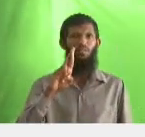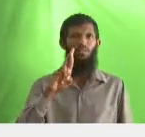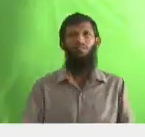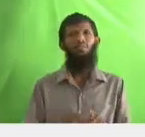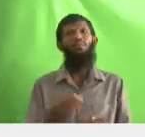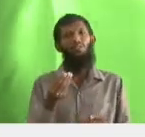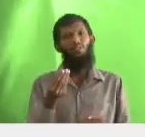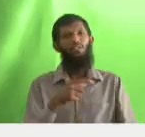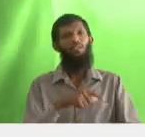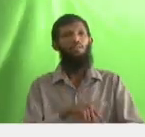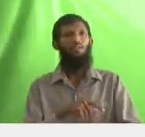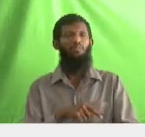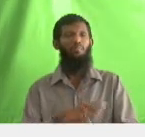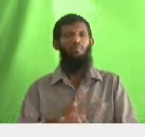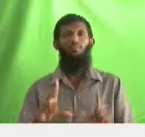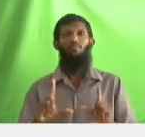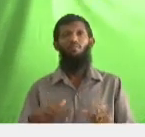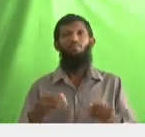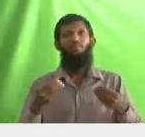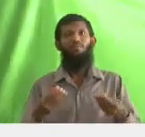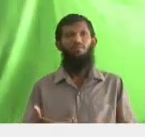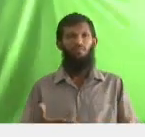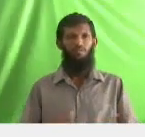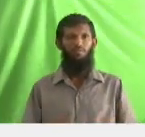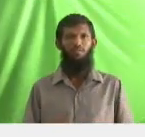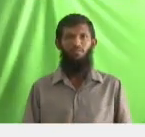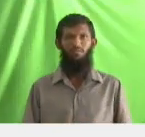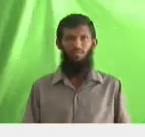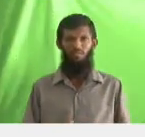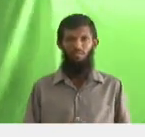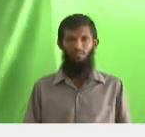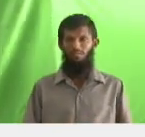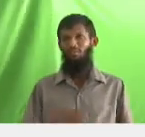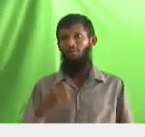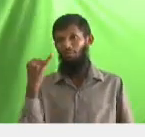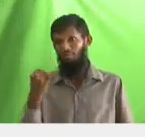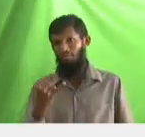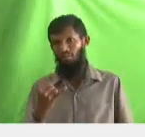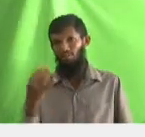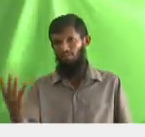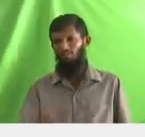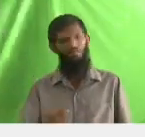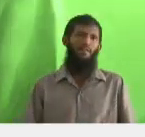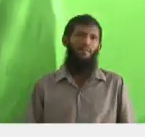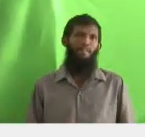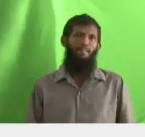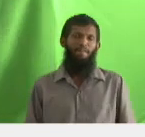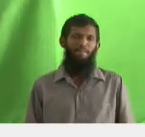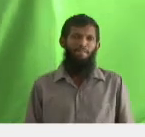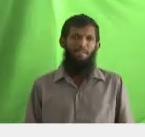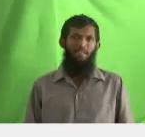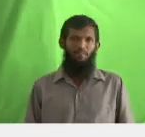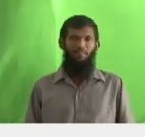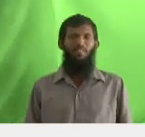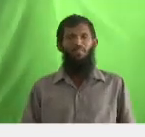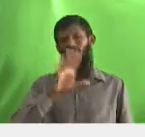against consuming that which is prohibited. And we always speak out against earning that which is unlawful. May the Almighty make us more conscious of